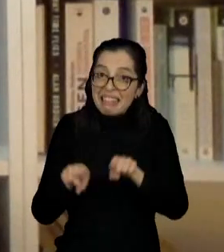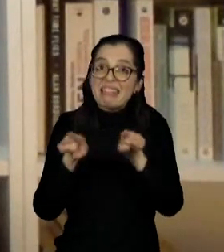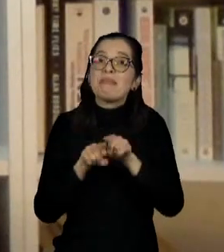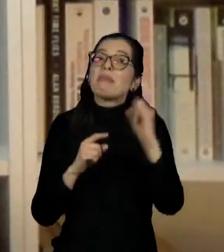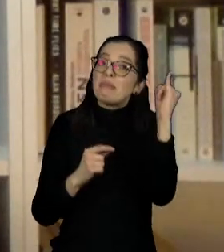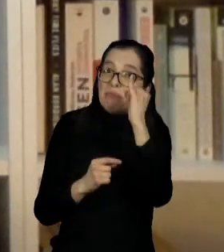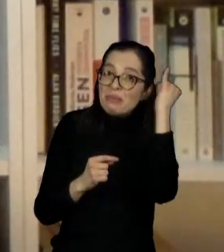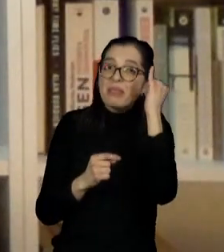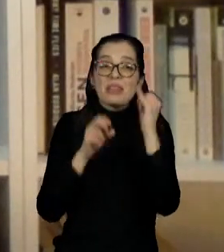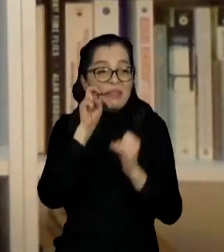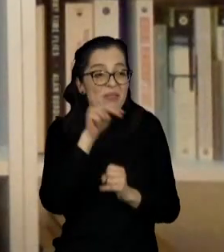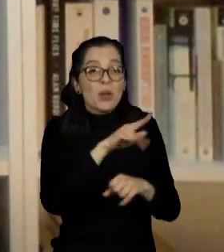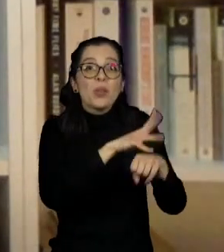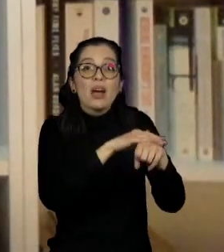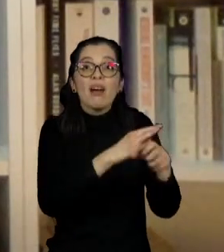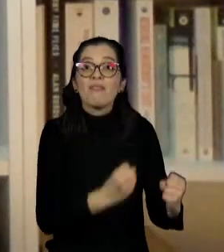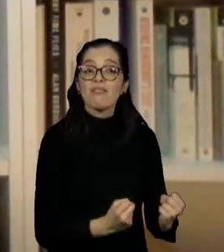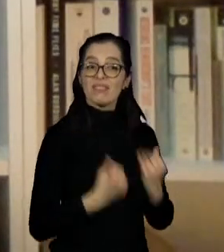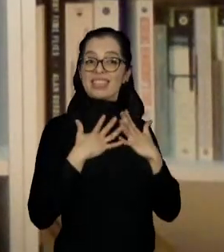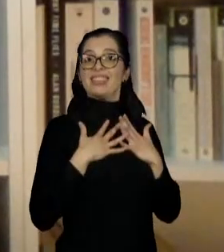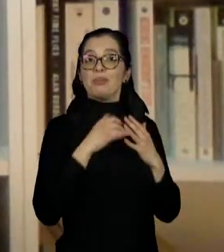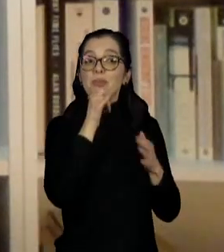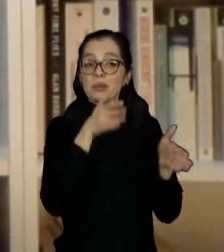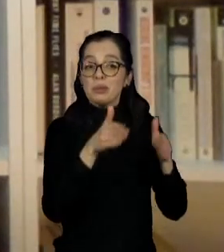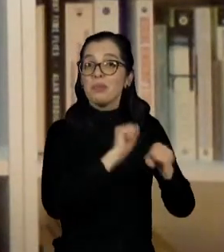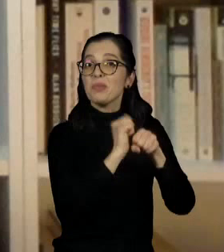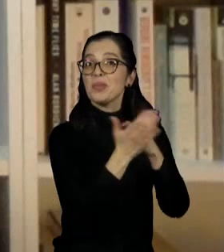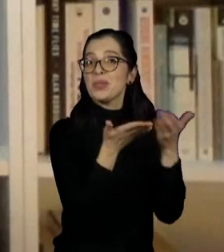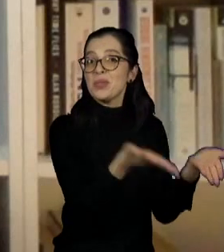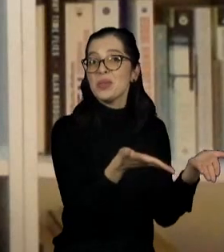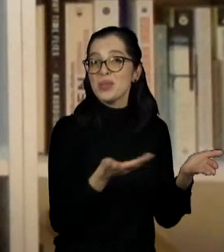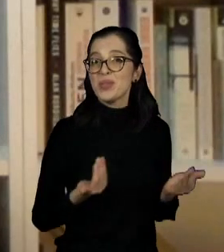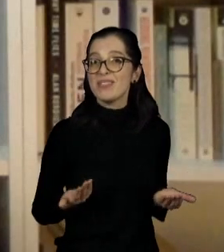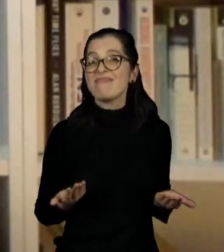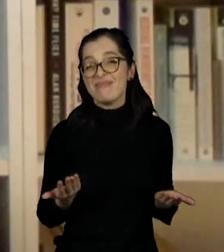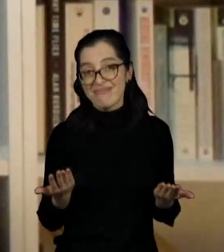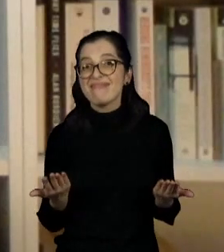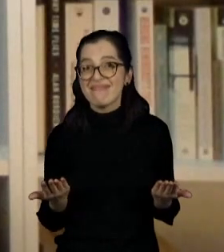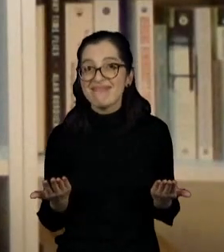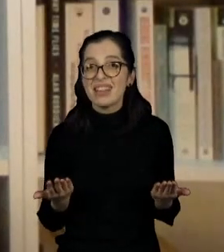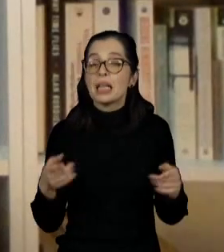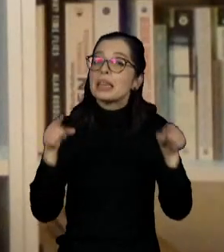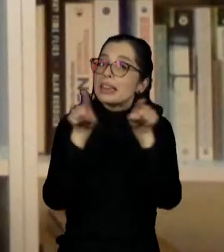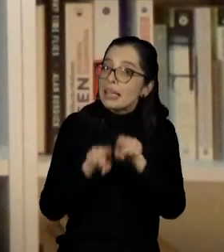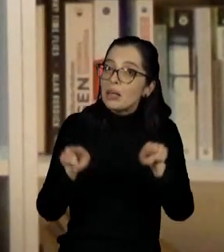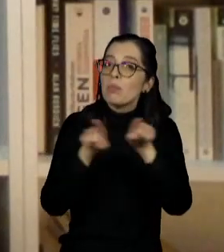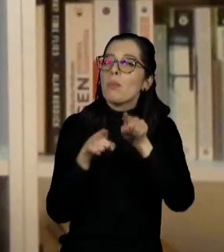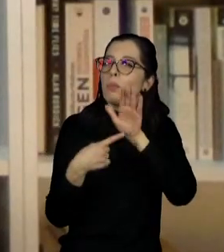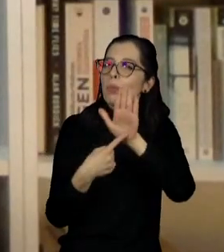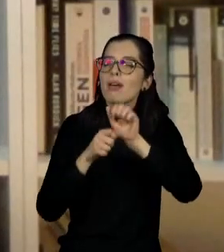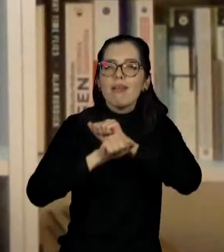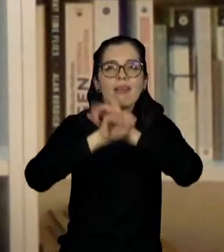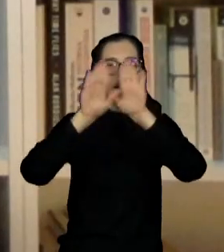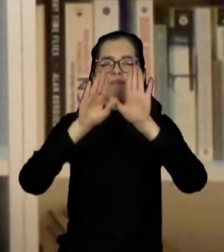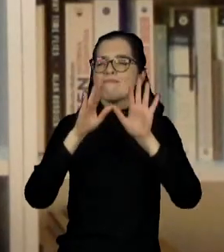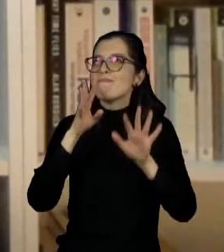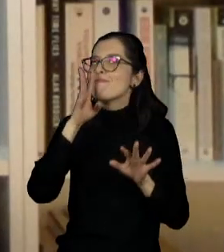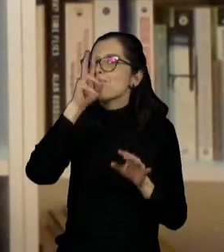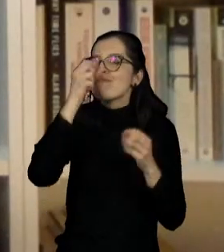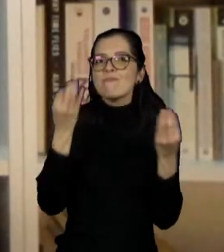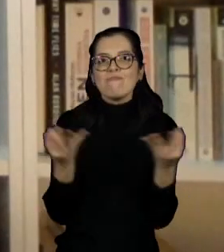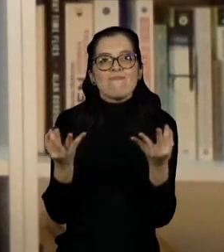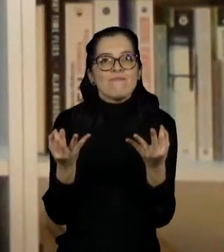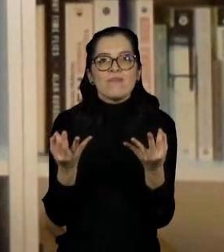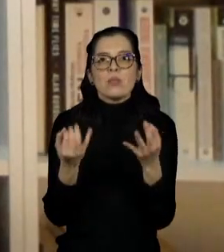its importance to infectious diseases and to the pandemic. But it also illustrates that being so